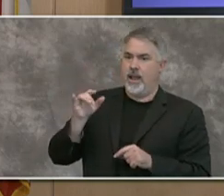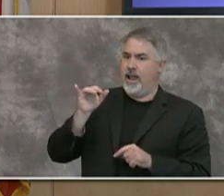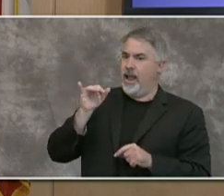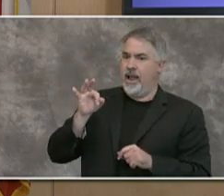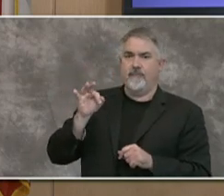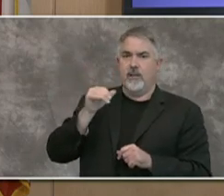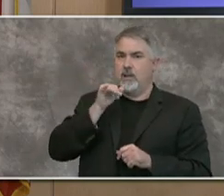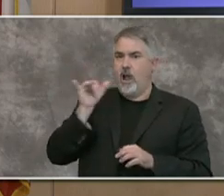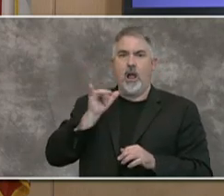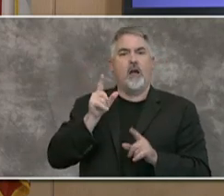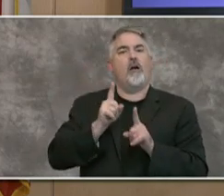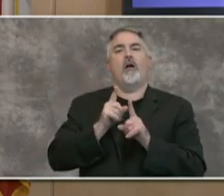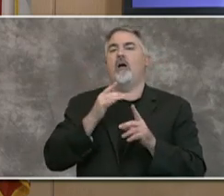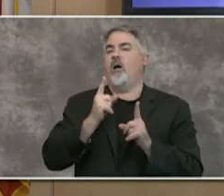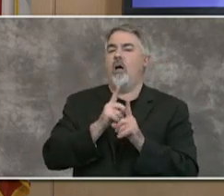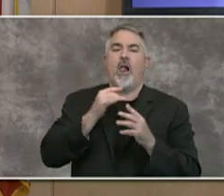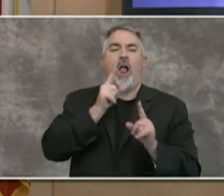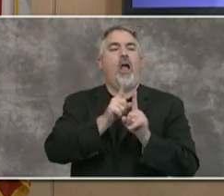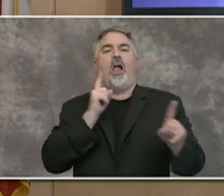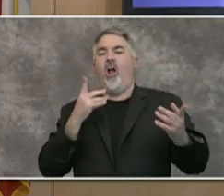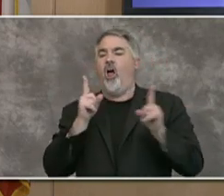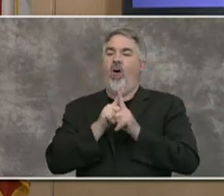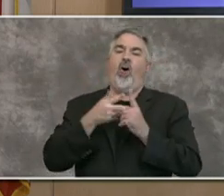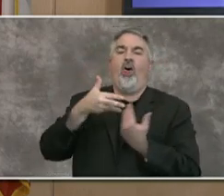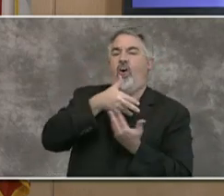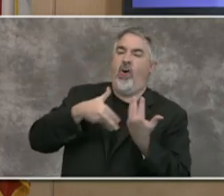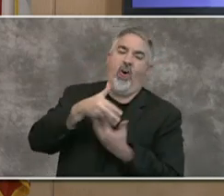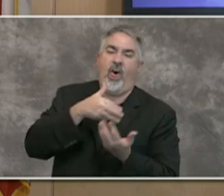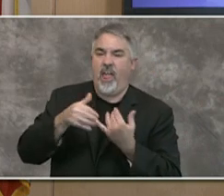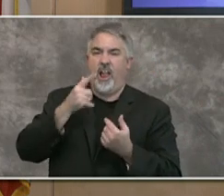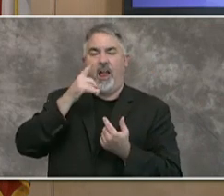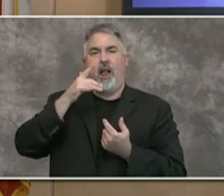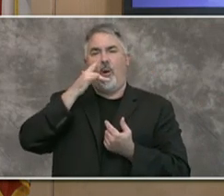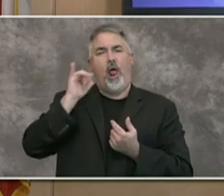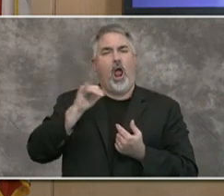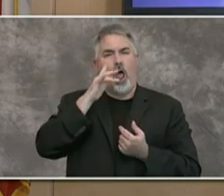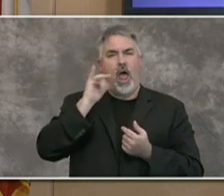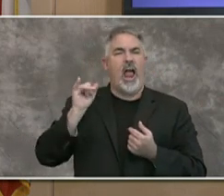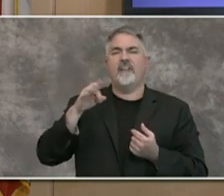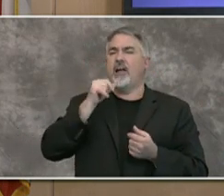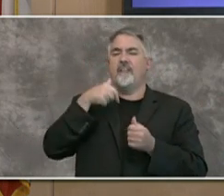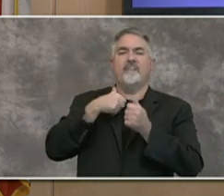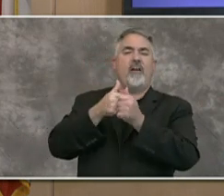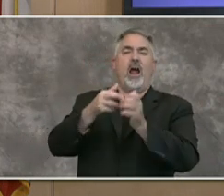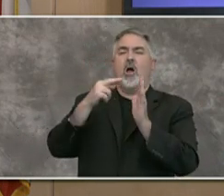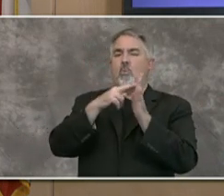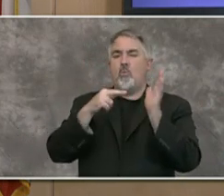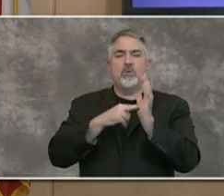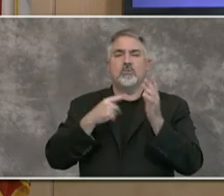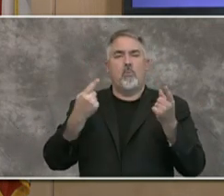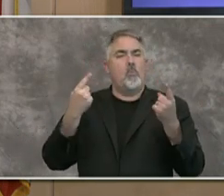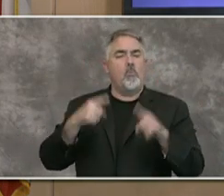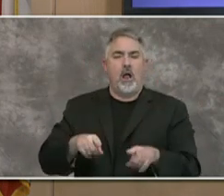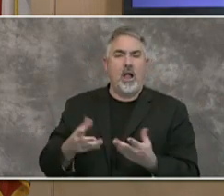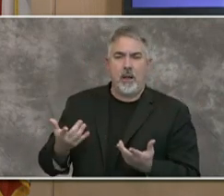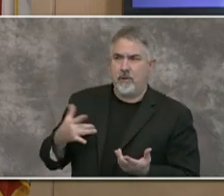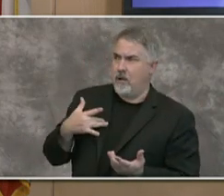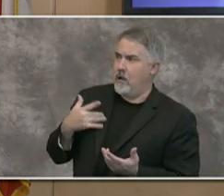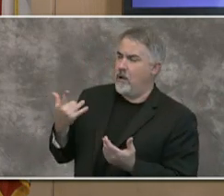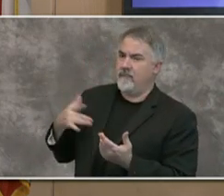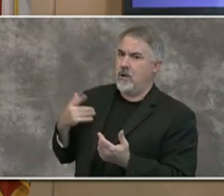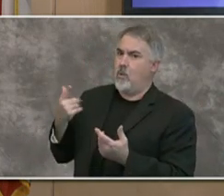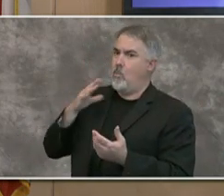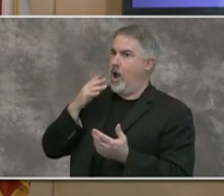how our health systems would be quickly overwhelmed, and what you think is happening now. And it showed that, you know,